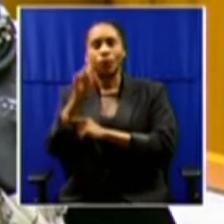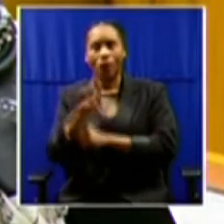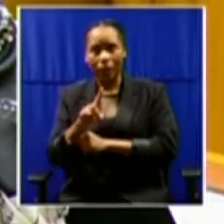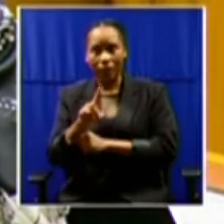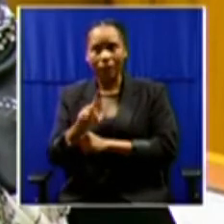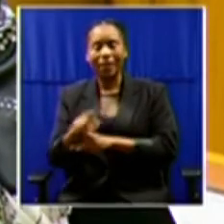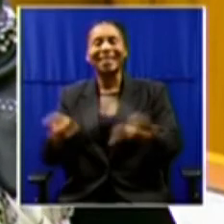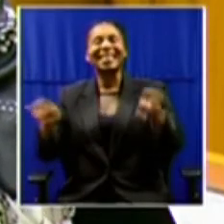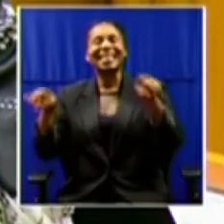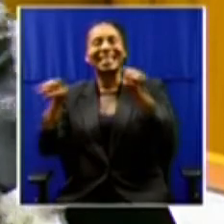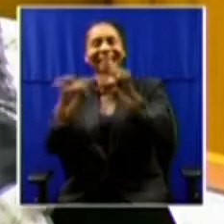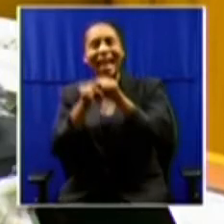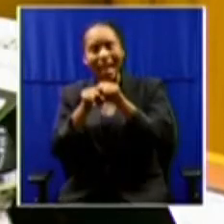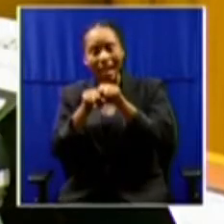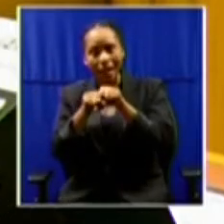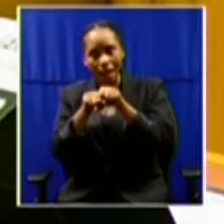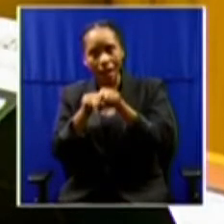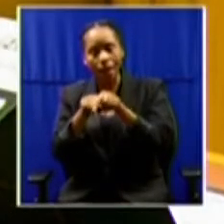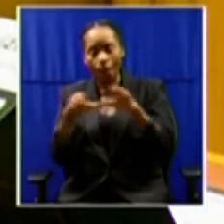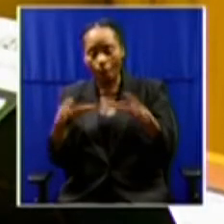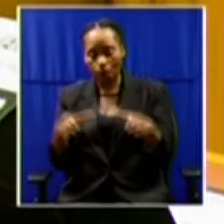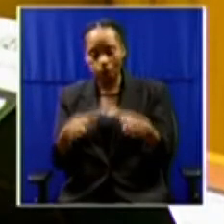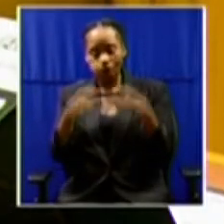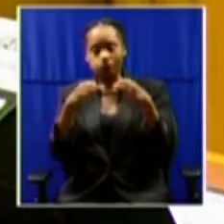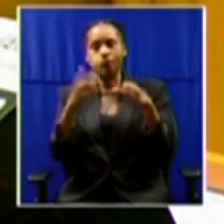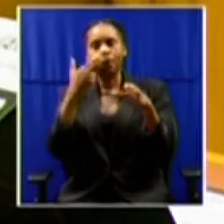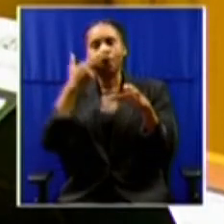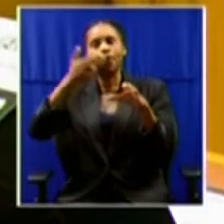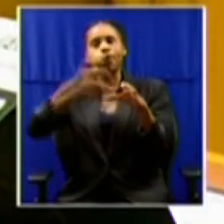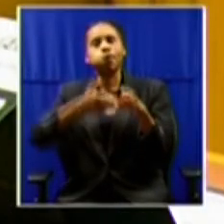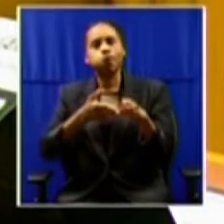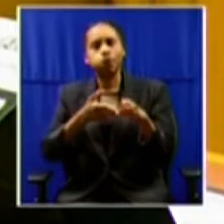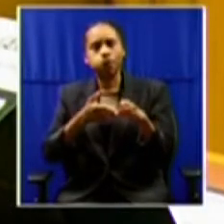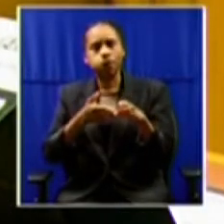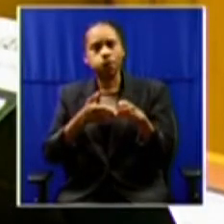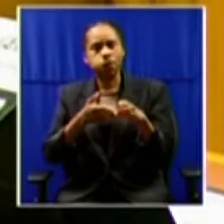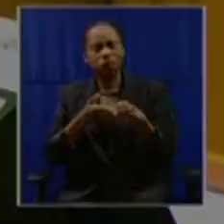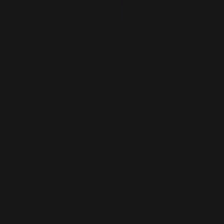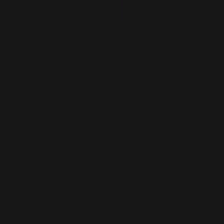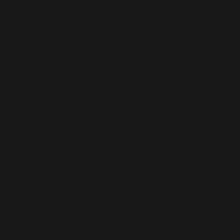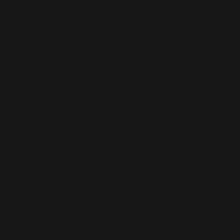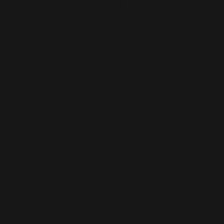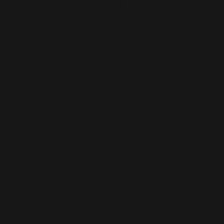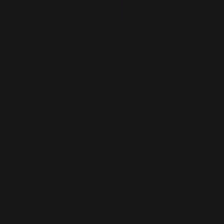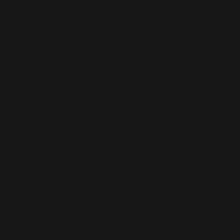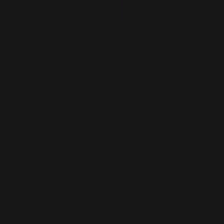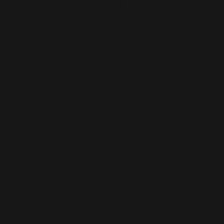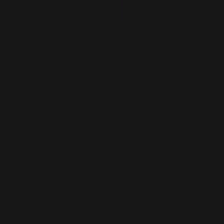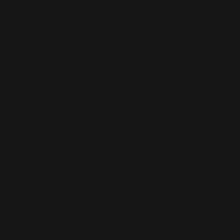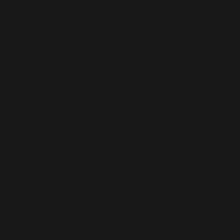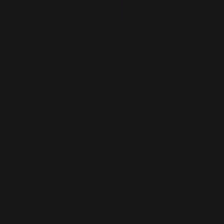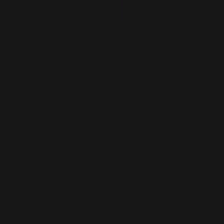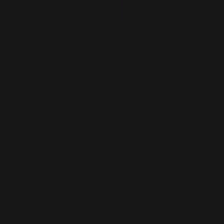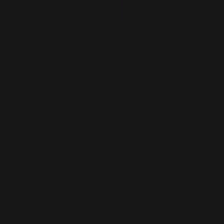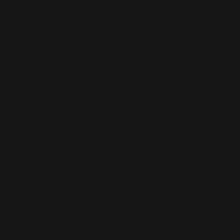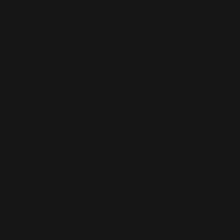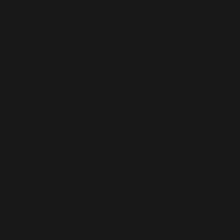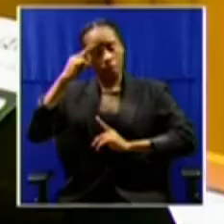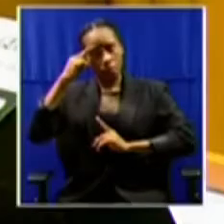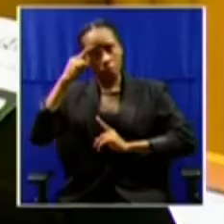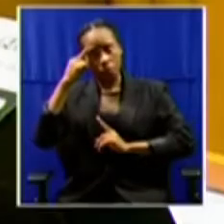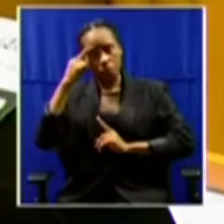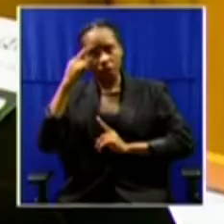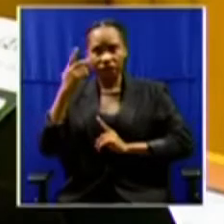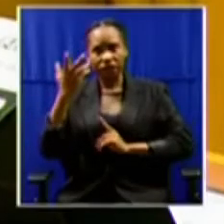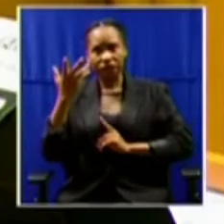the same amount of fuel. I just think that from a human point of view, it would have been very